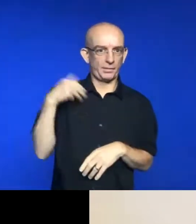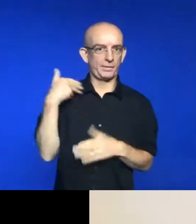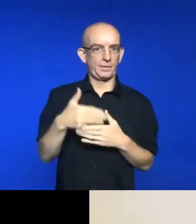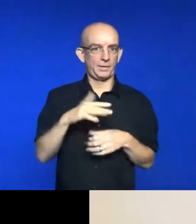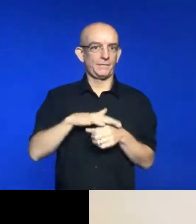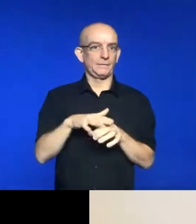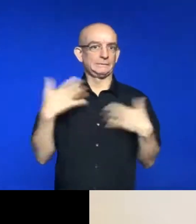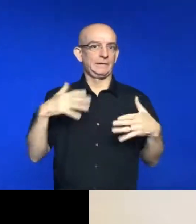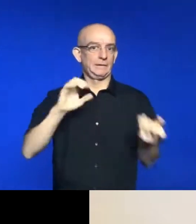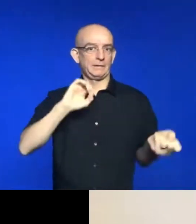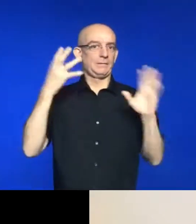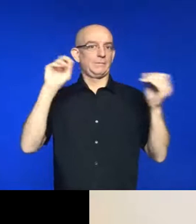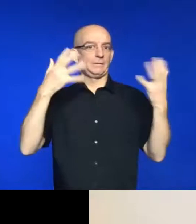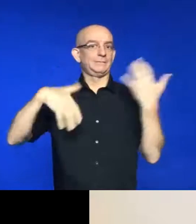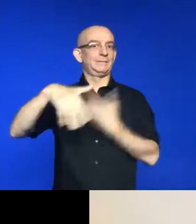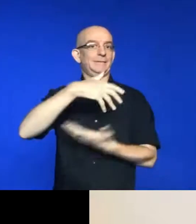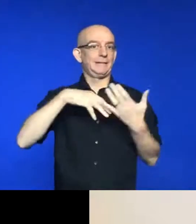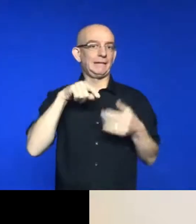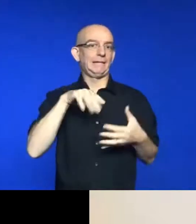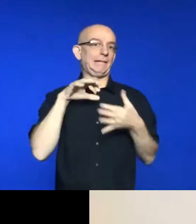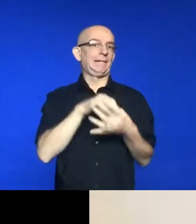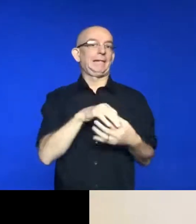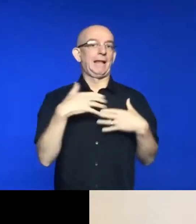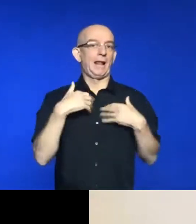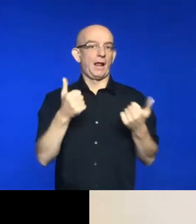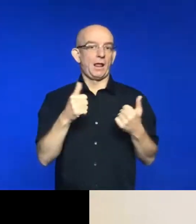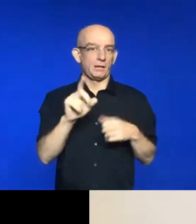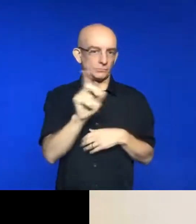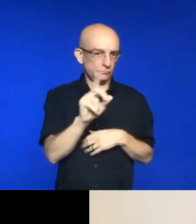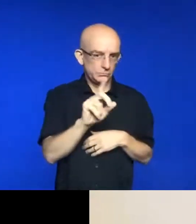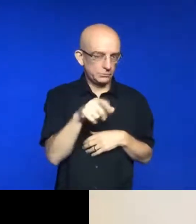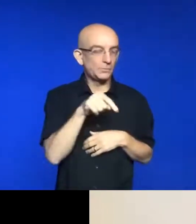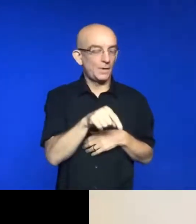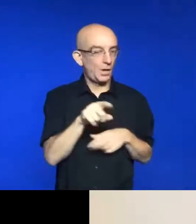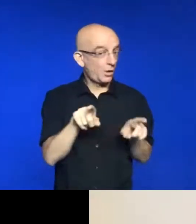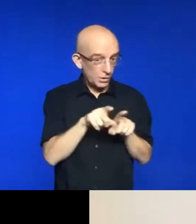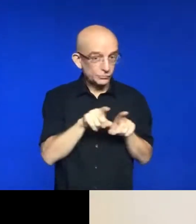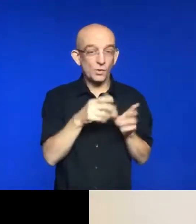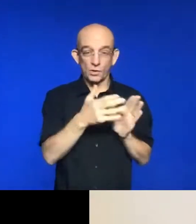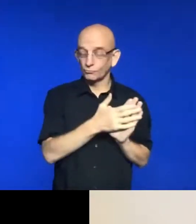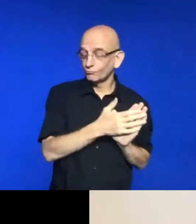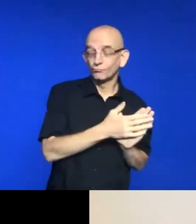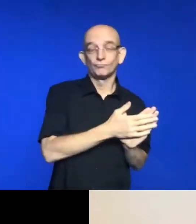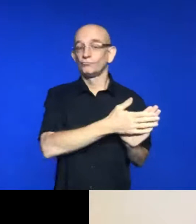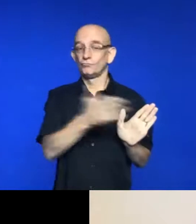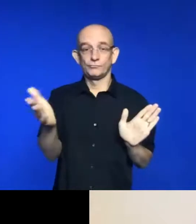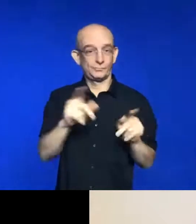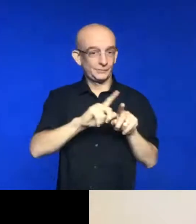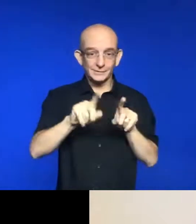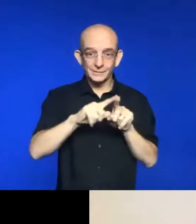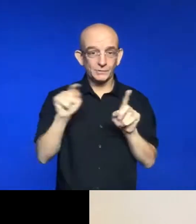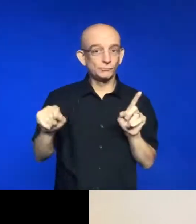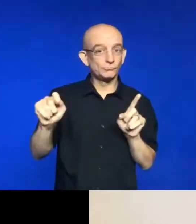health emergency. But this is also because persons with disabilities, as we have heard,